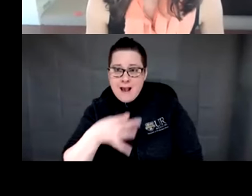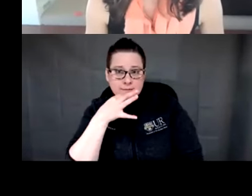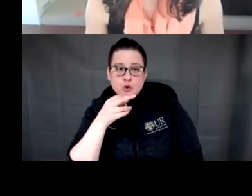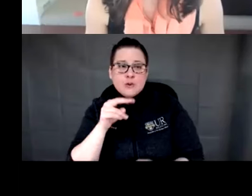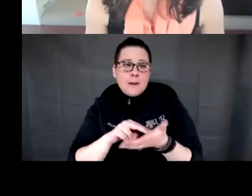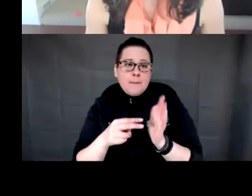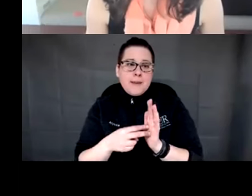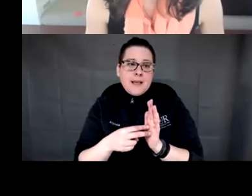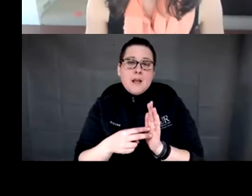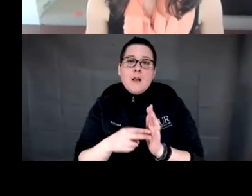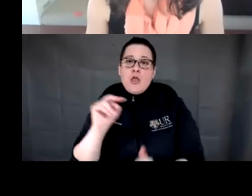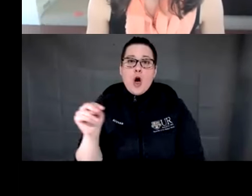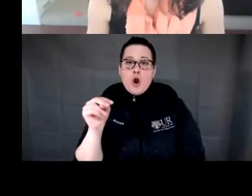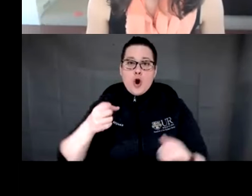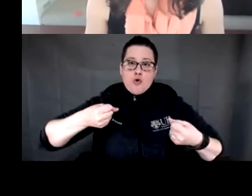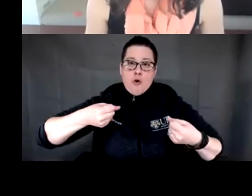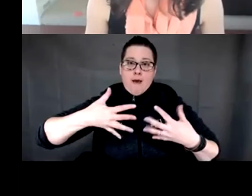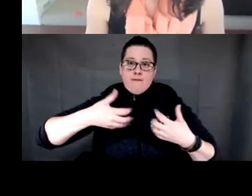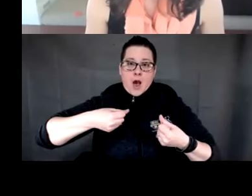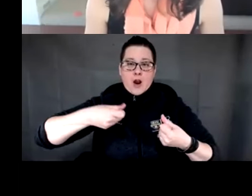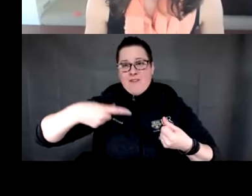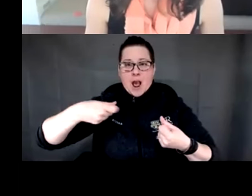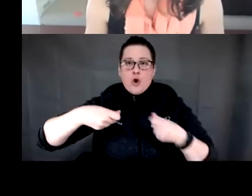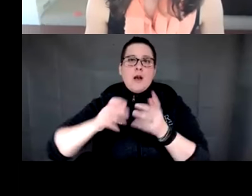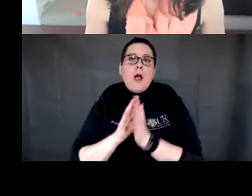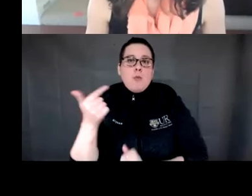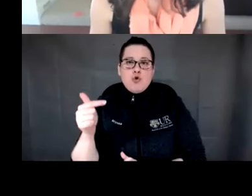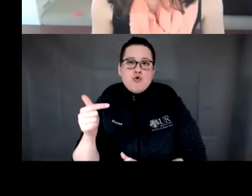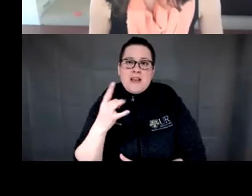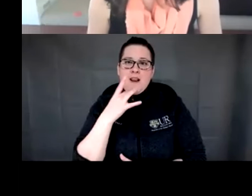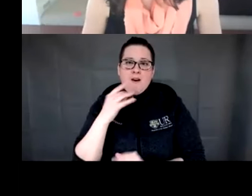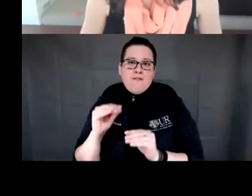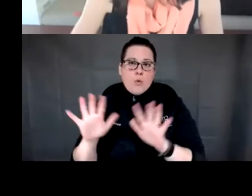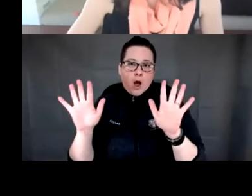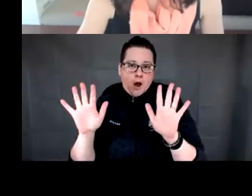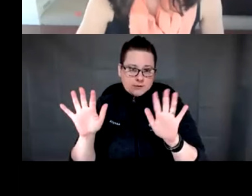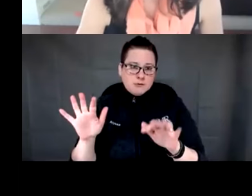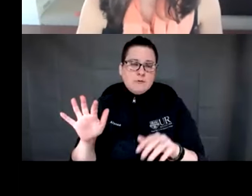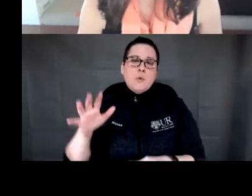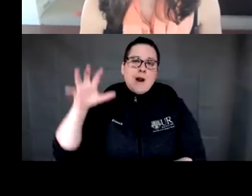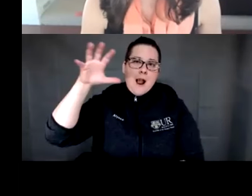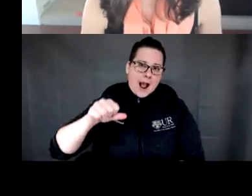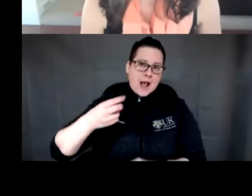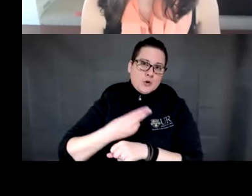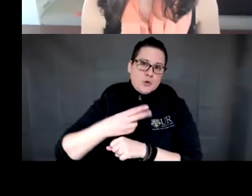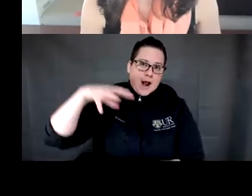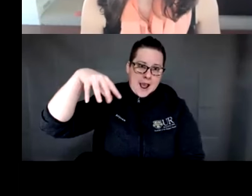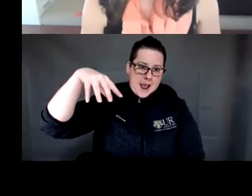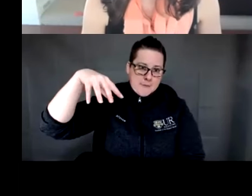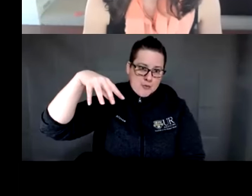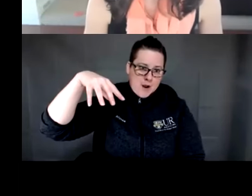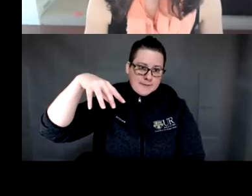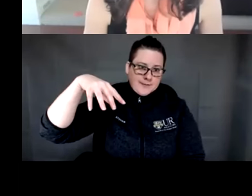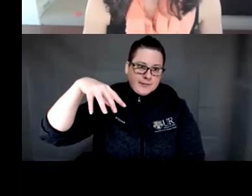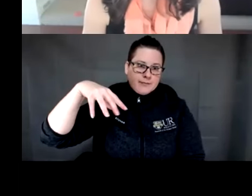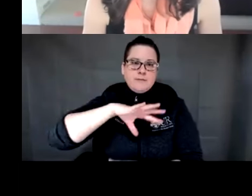that when a neuron fires, it turns green and emits photons. And we can capture those photons with a camera, a CMOS camera, that's part of